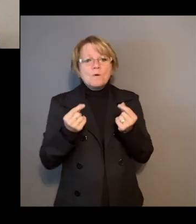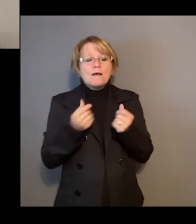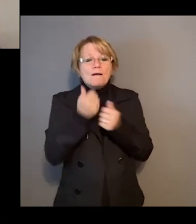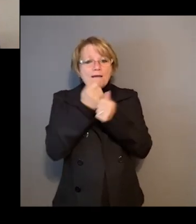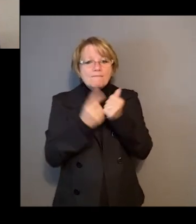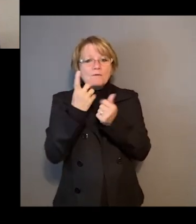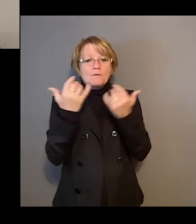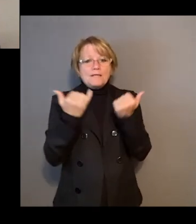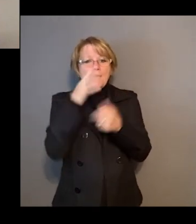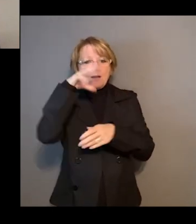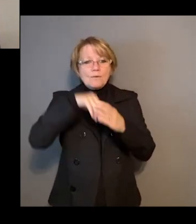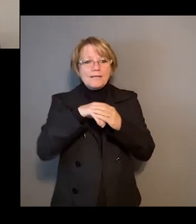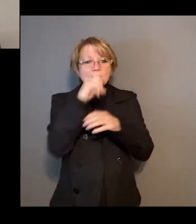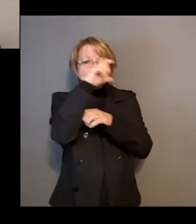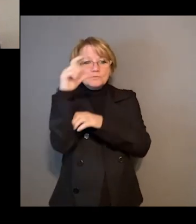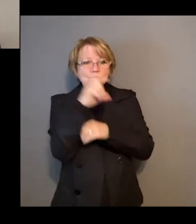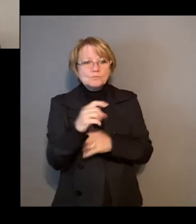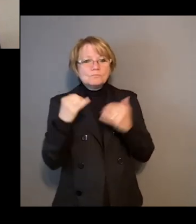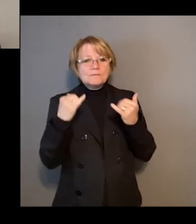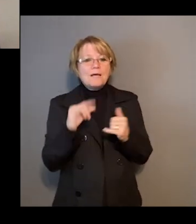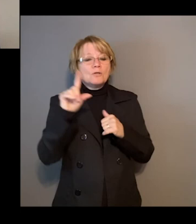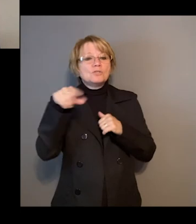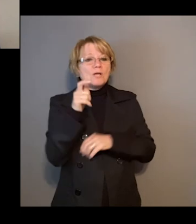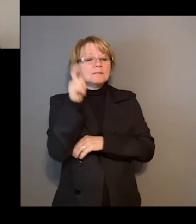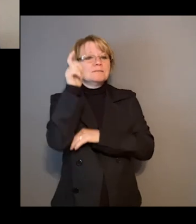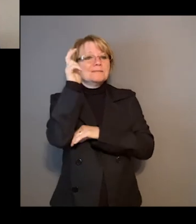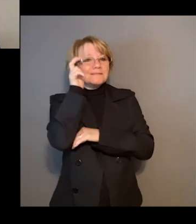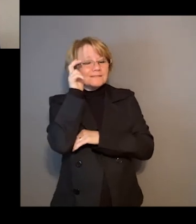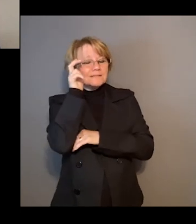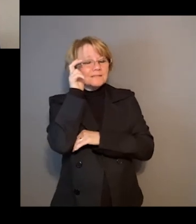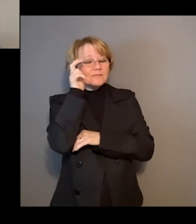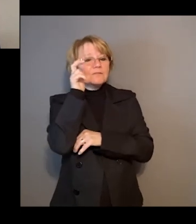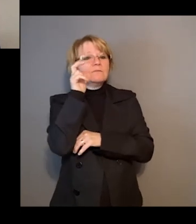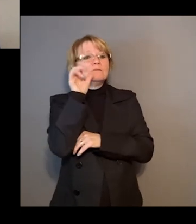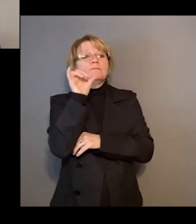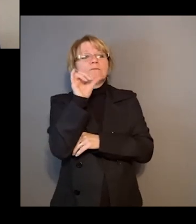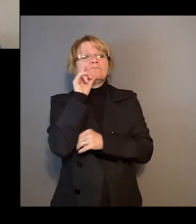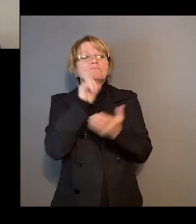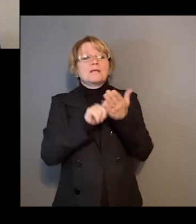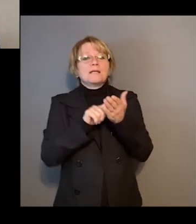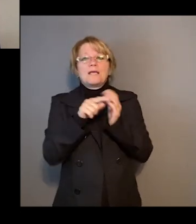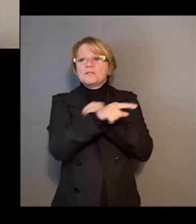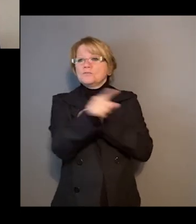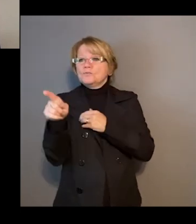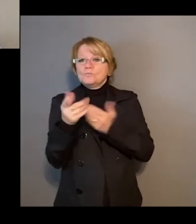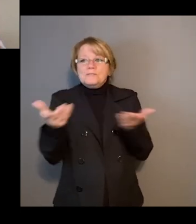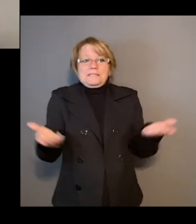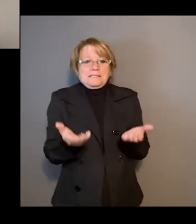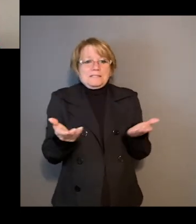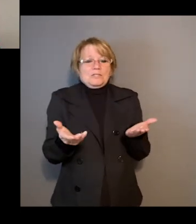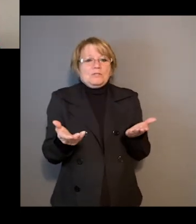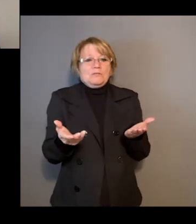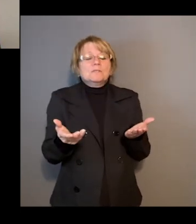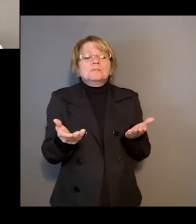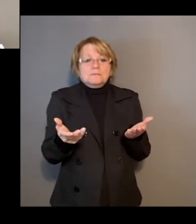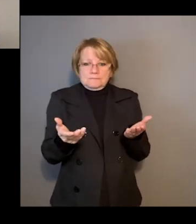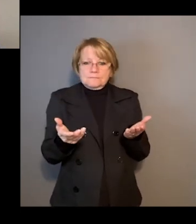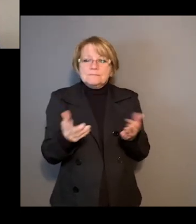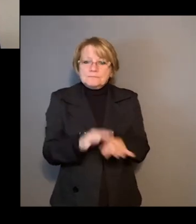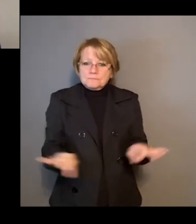just listening, recognize that your presence matters. Being here right now is a part of